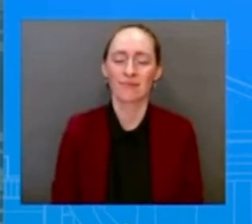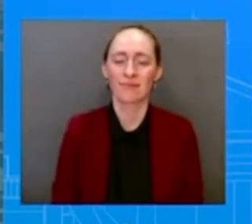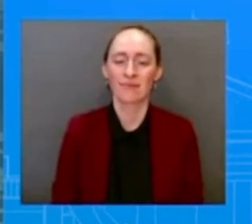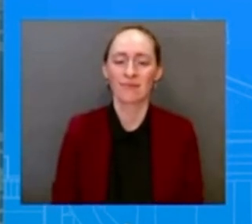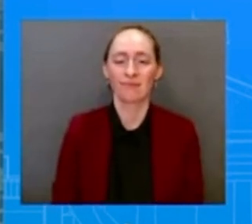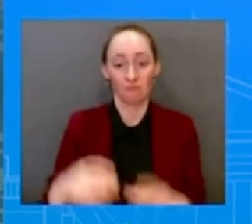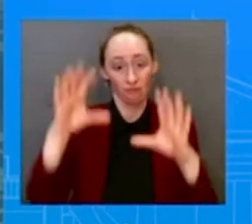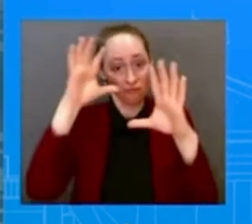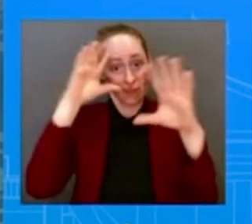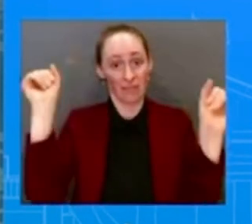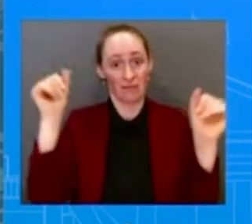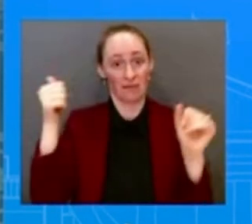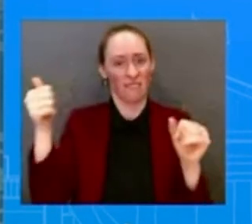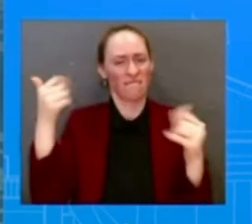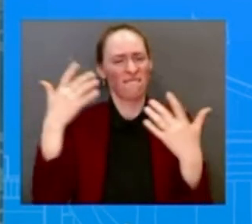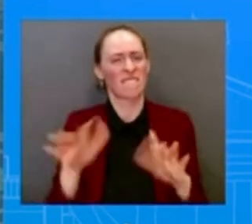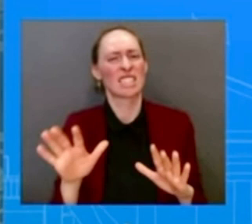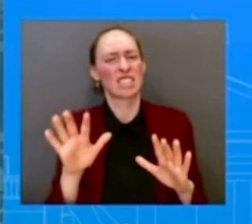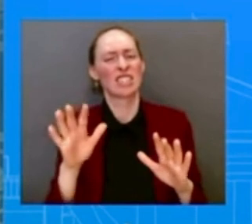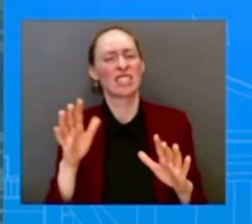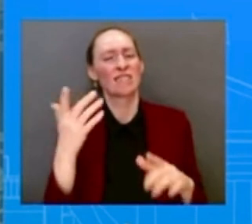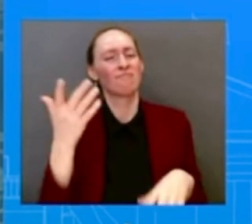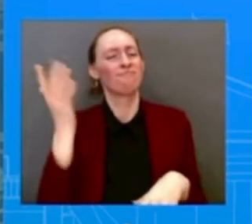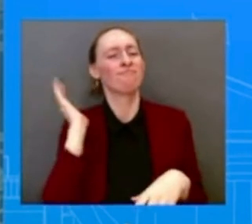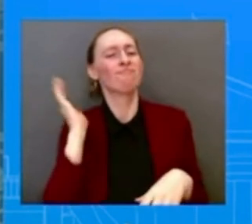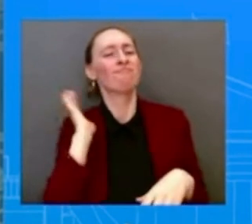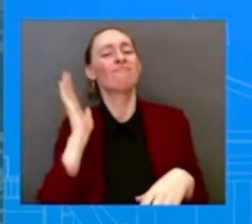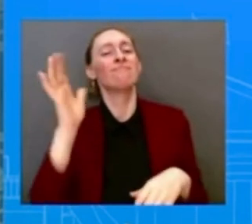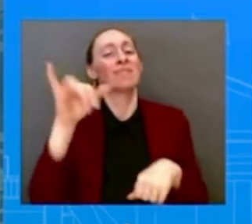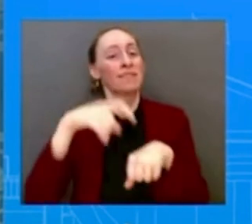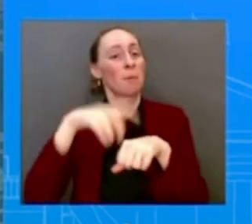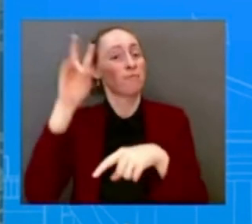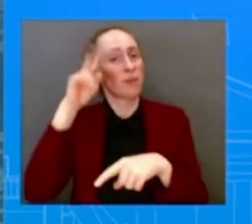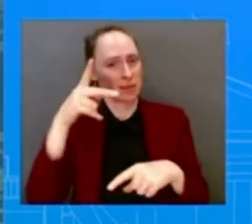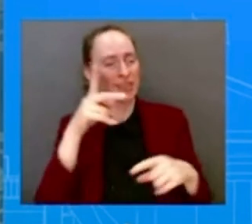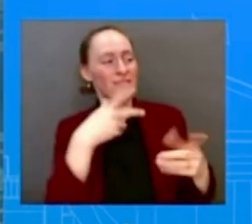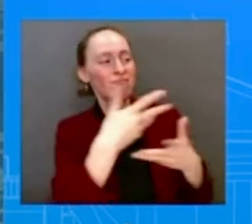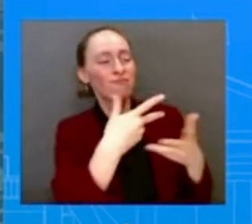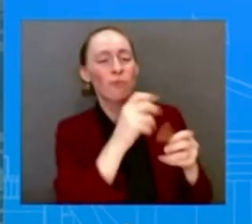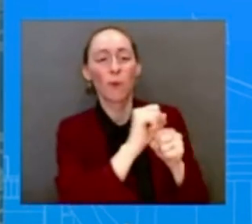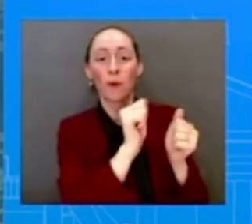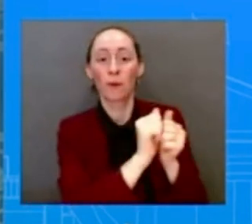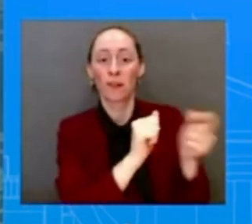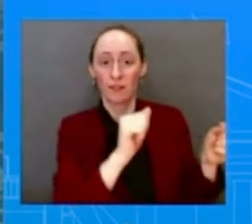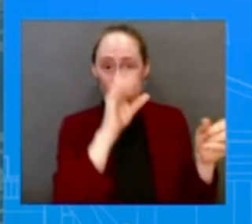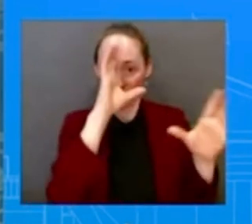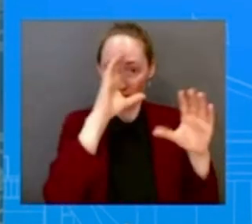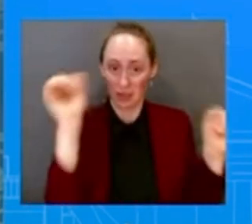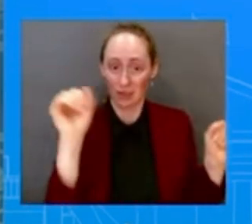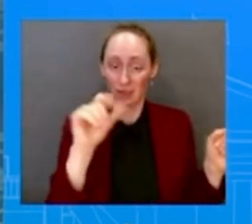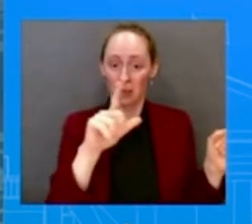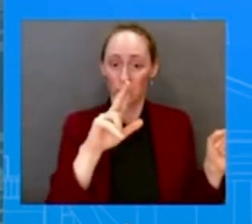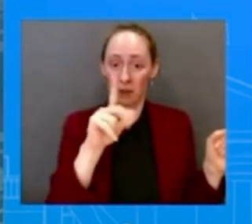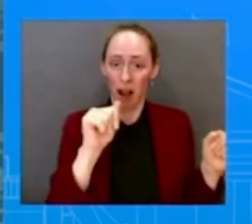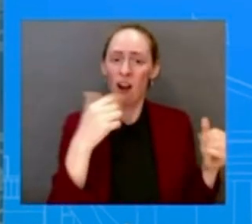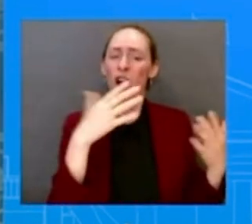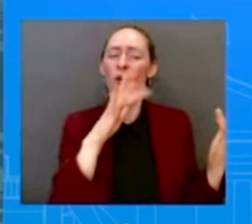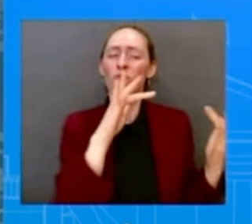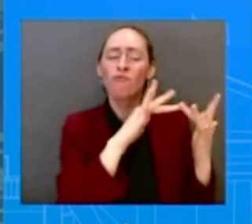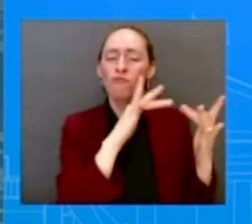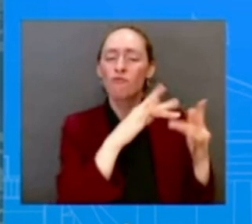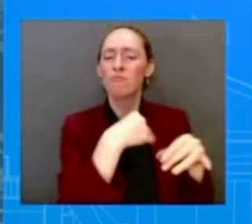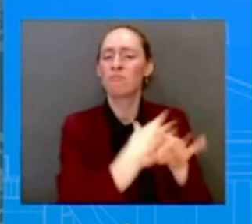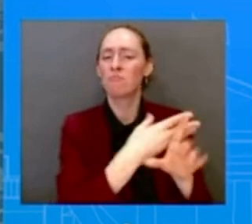times and have had multiple calls. Of course, as you know, we've already held a number of high-level engagements since President